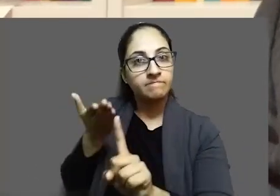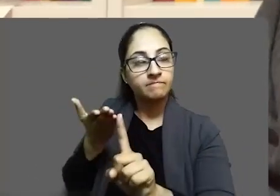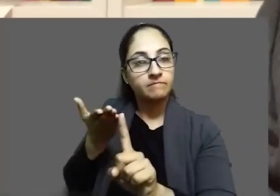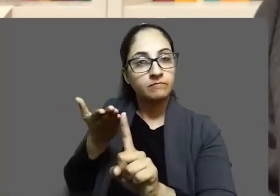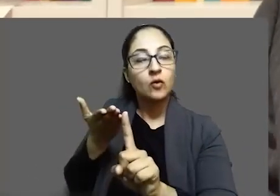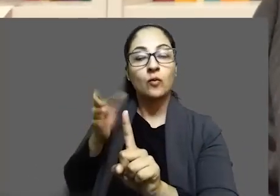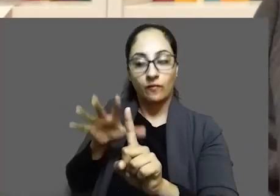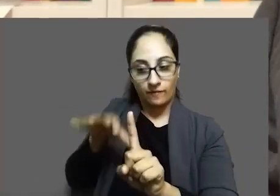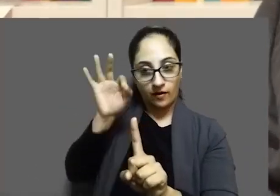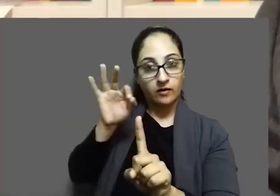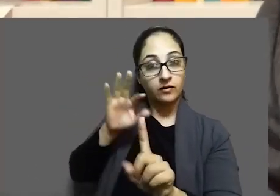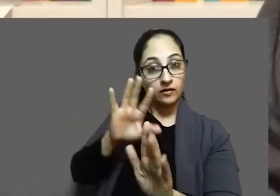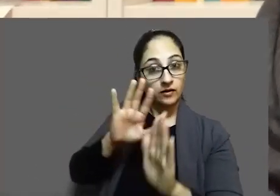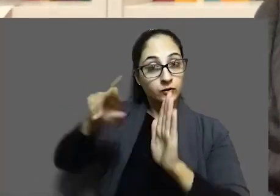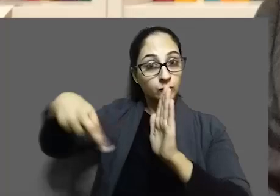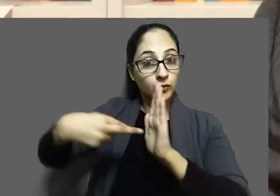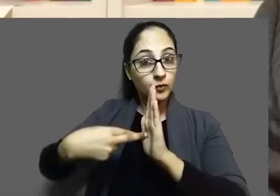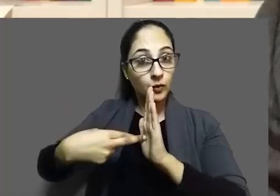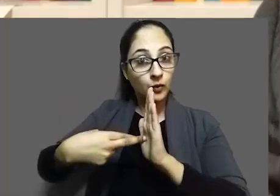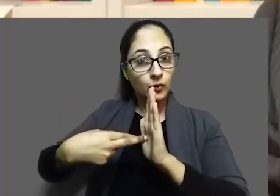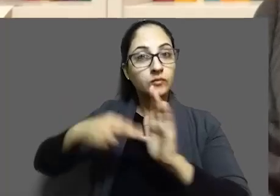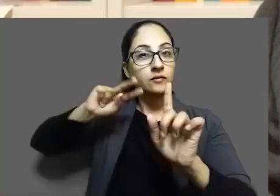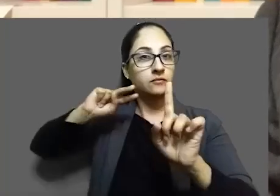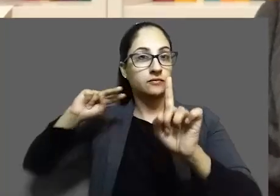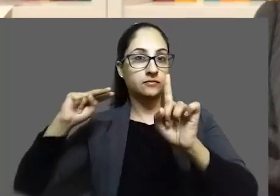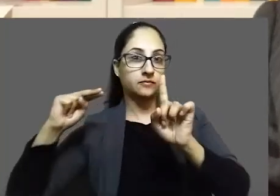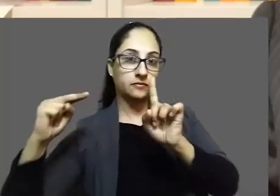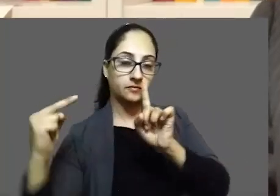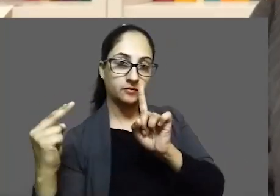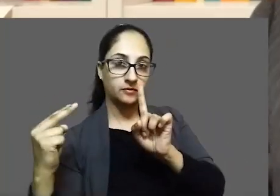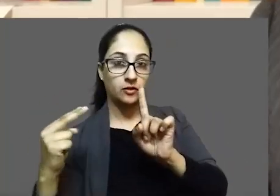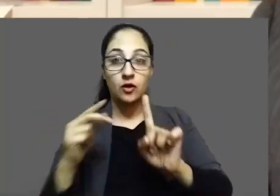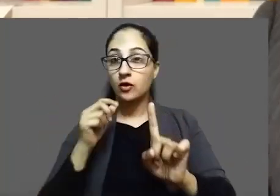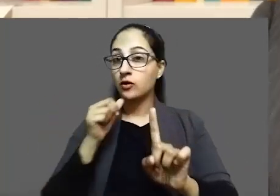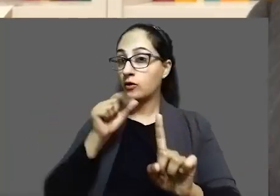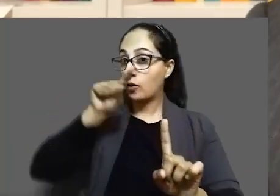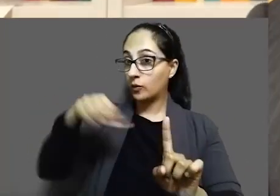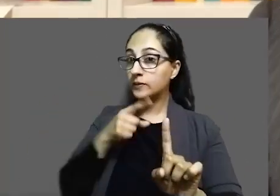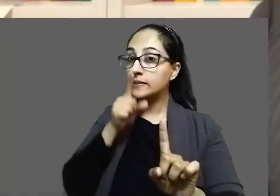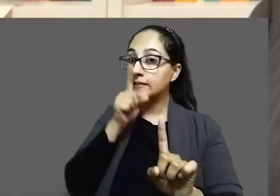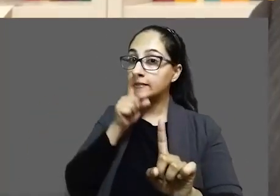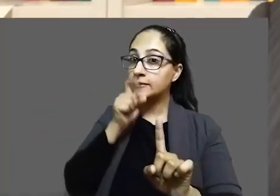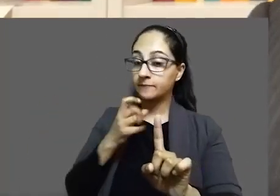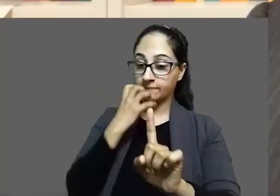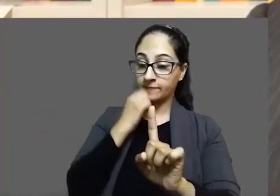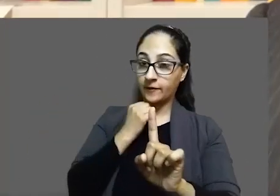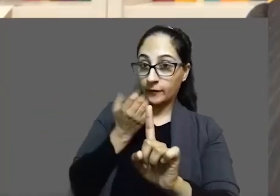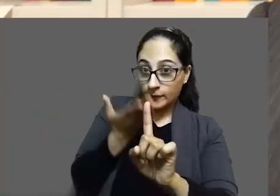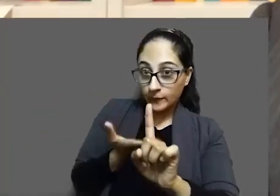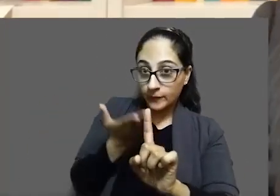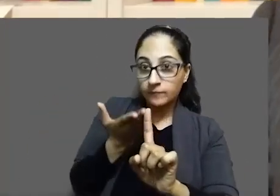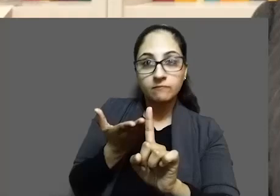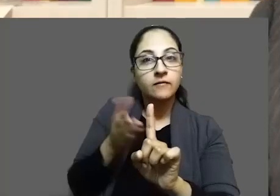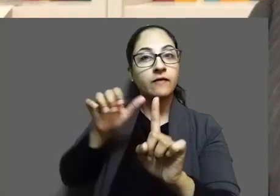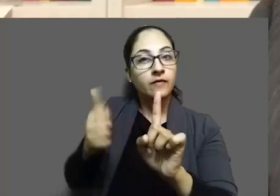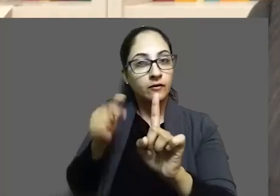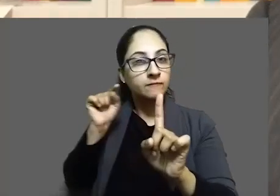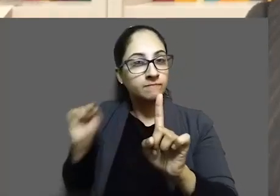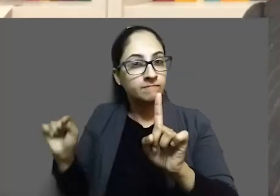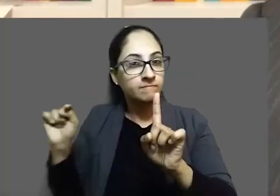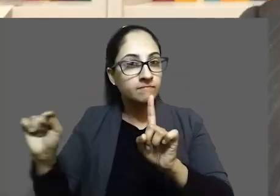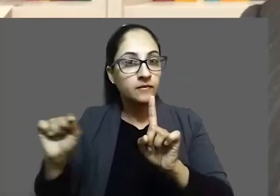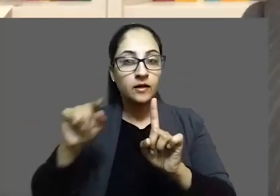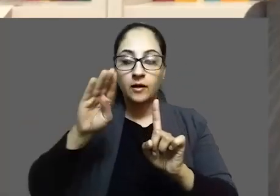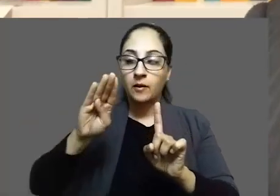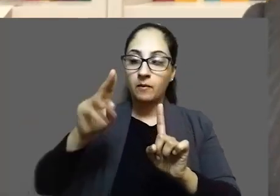is, we have to understand that he takes on different roles for different Muslim communities, not just Shia communities. And even amongst the